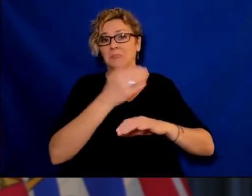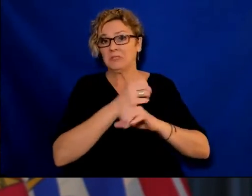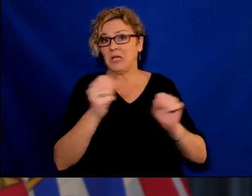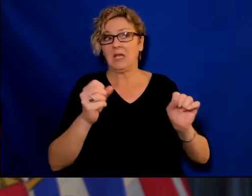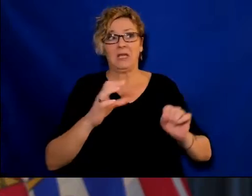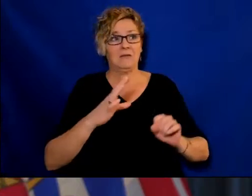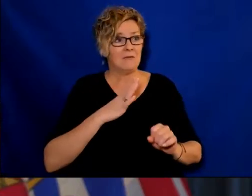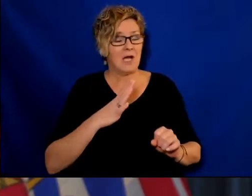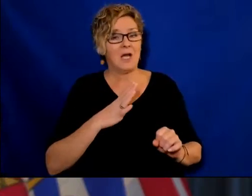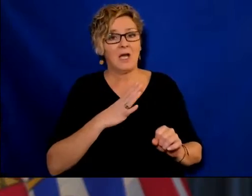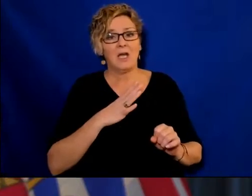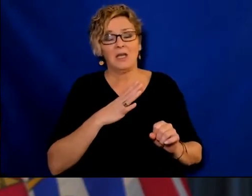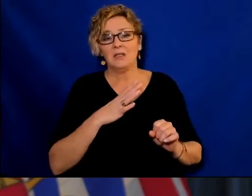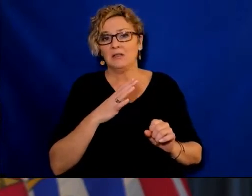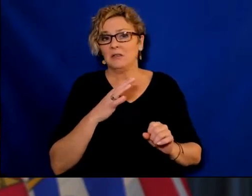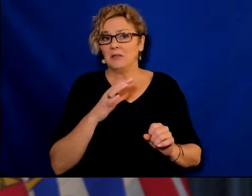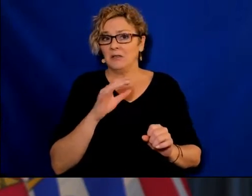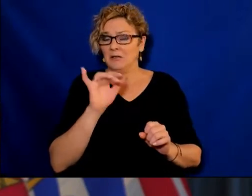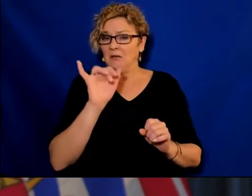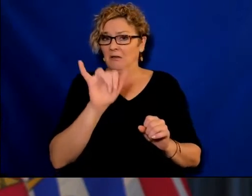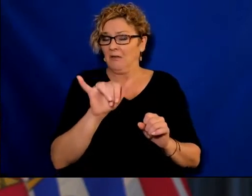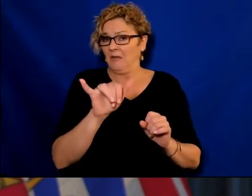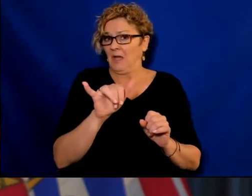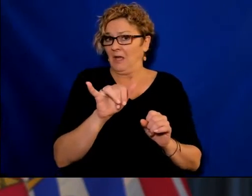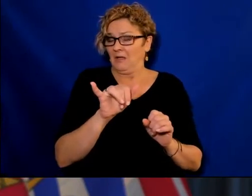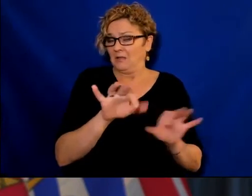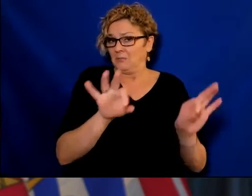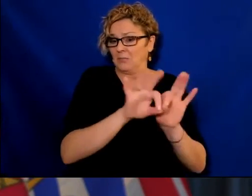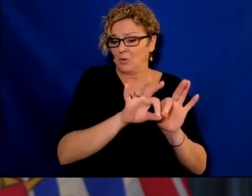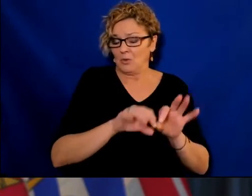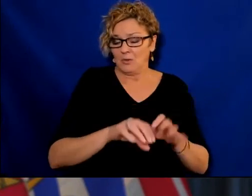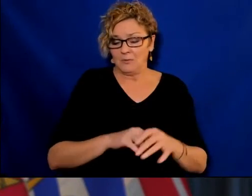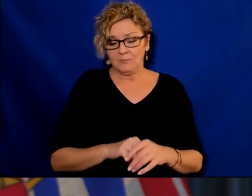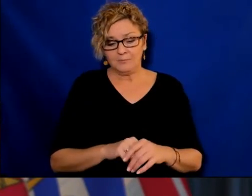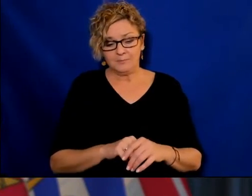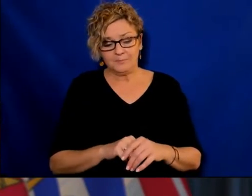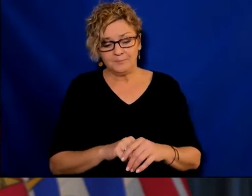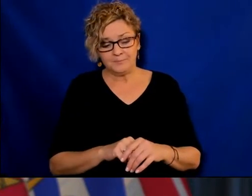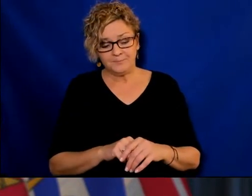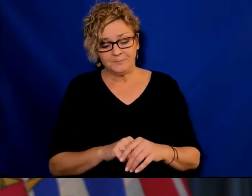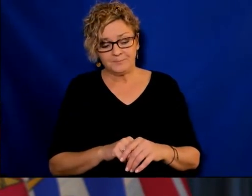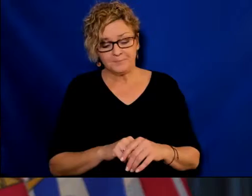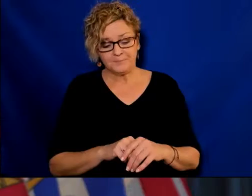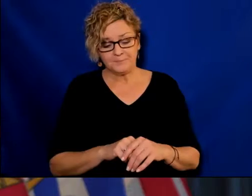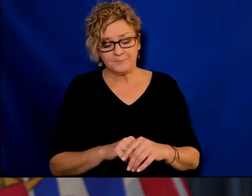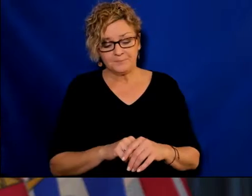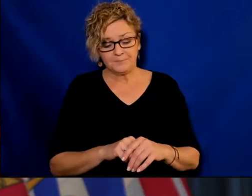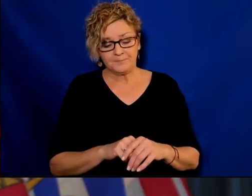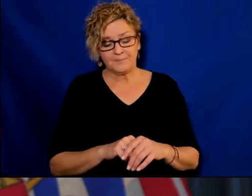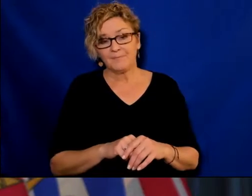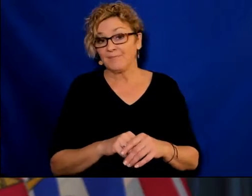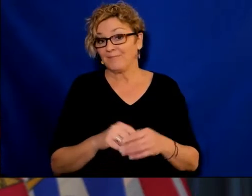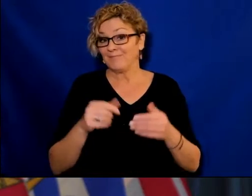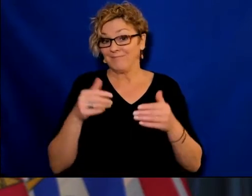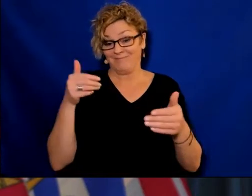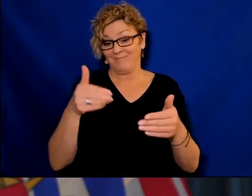continue functioning. As you know, this is a run-up to where we tend to have more people in hospital for a variety of reasons,